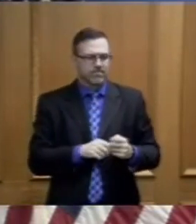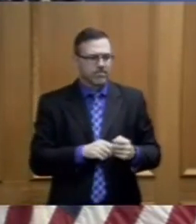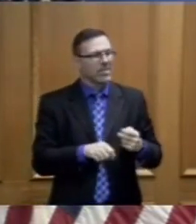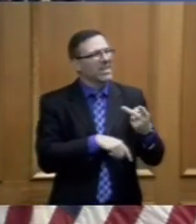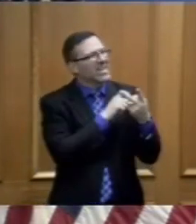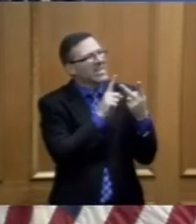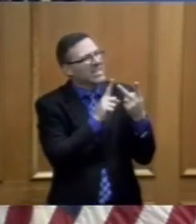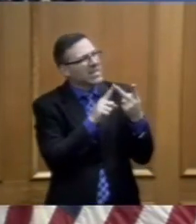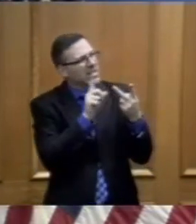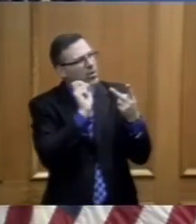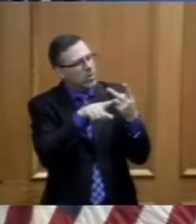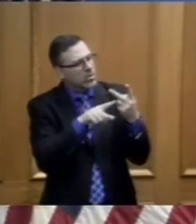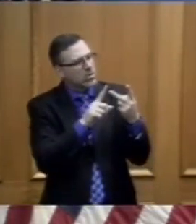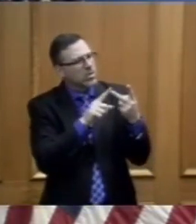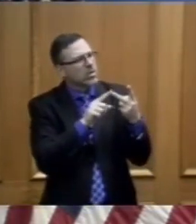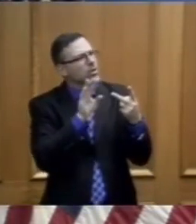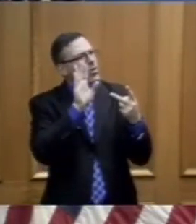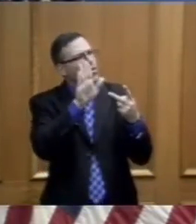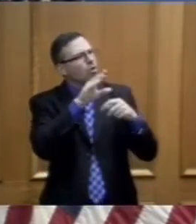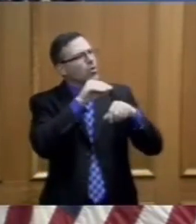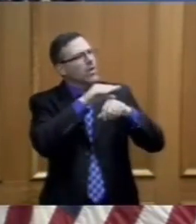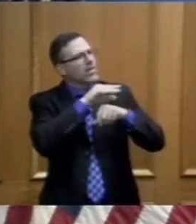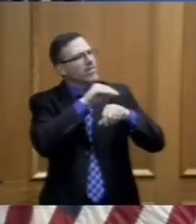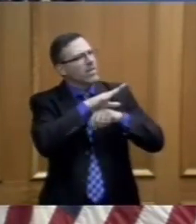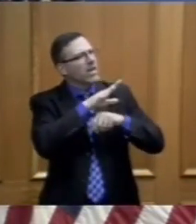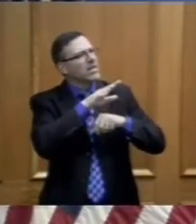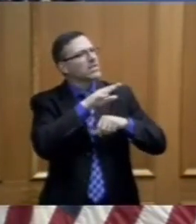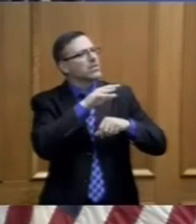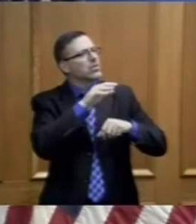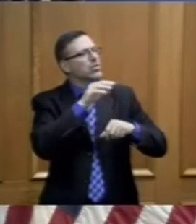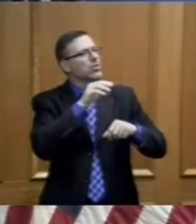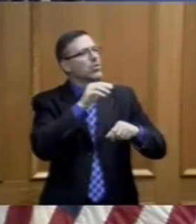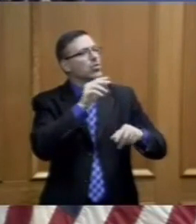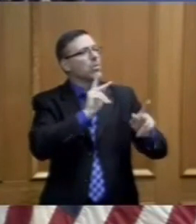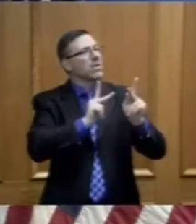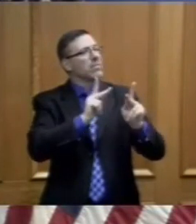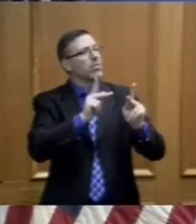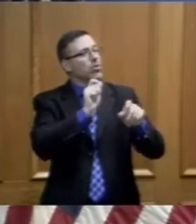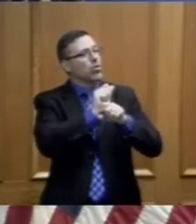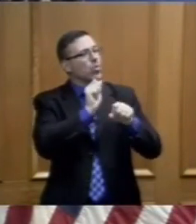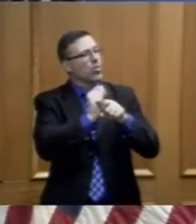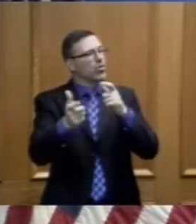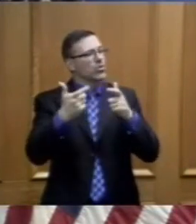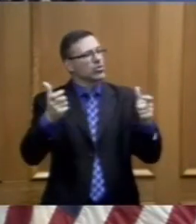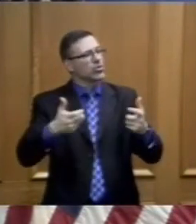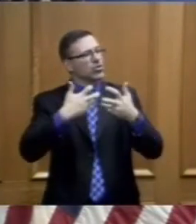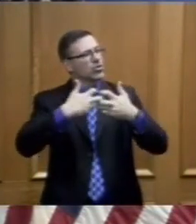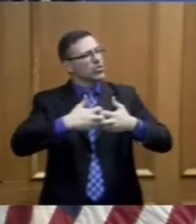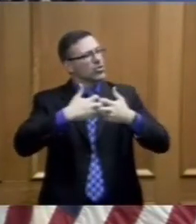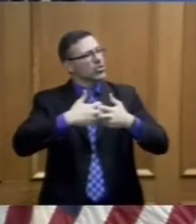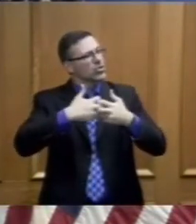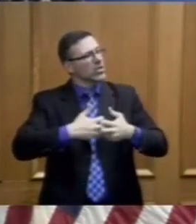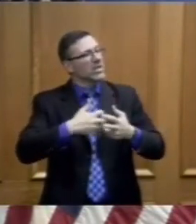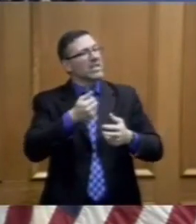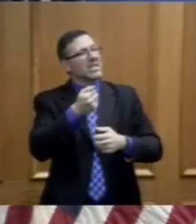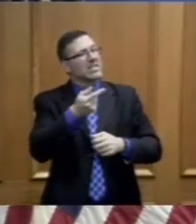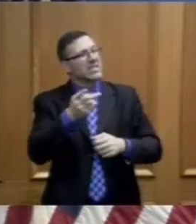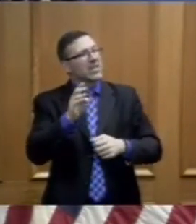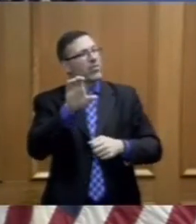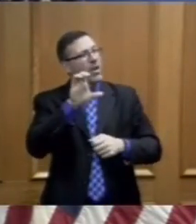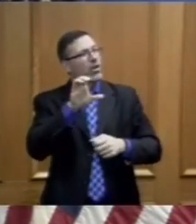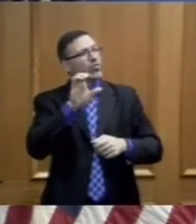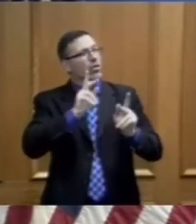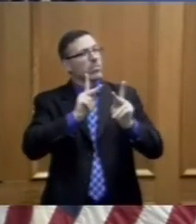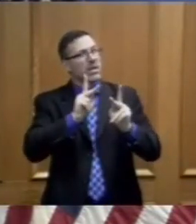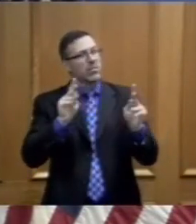next question to you is, what is your advice to employees at large manufacturing facilities that have hundreds of people working in close